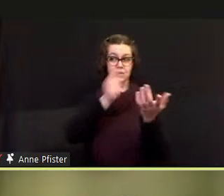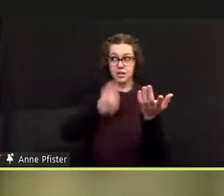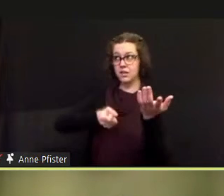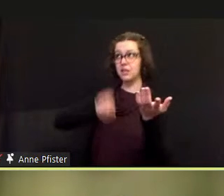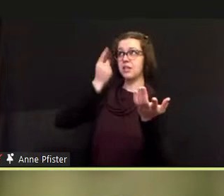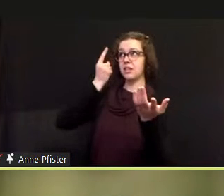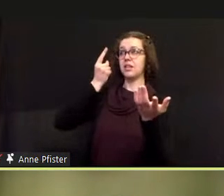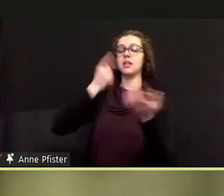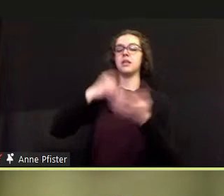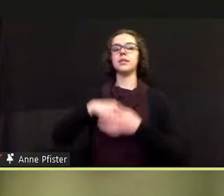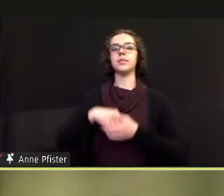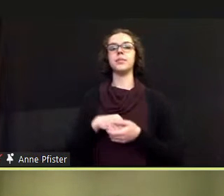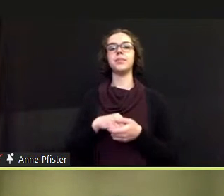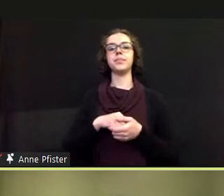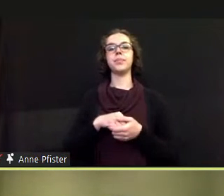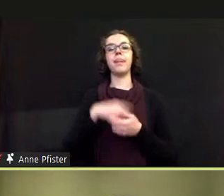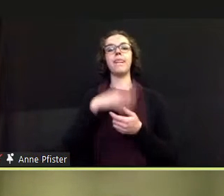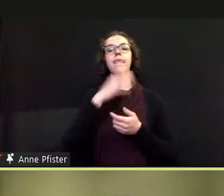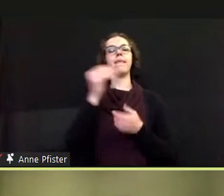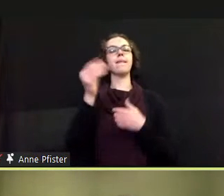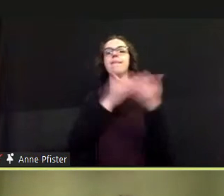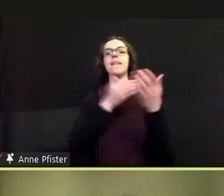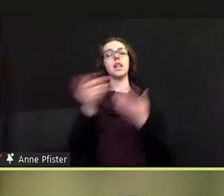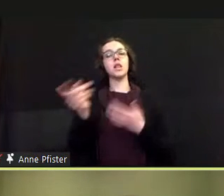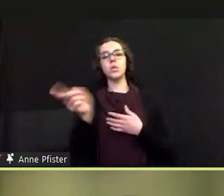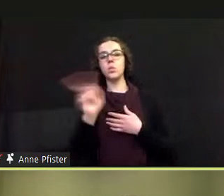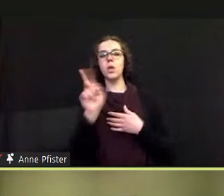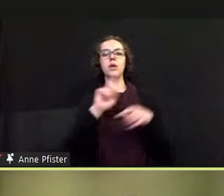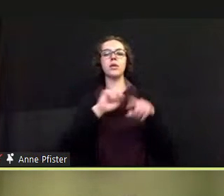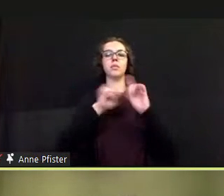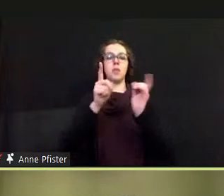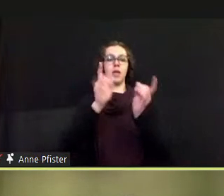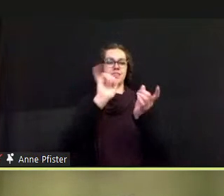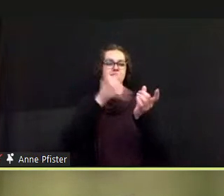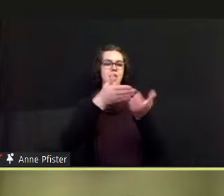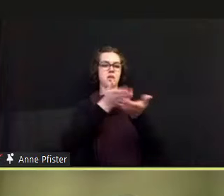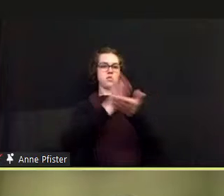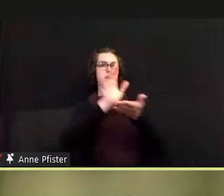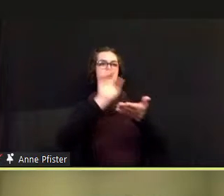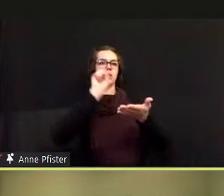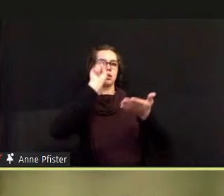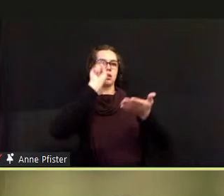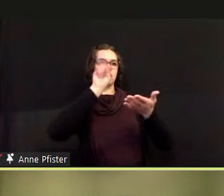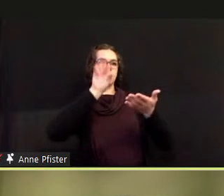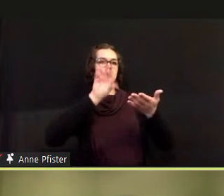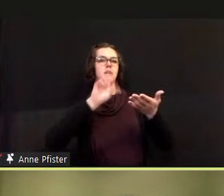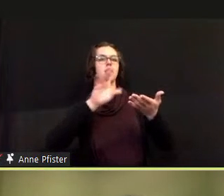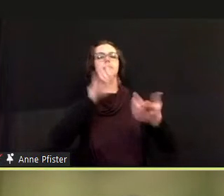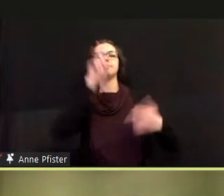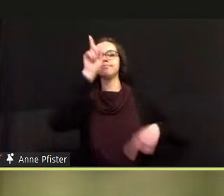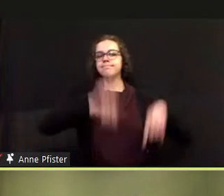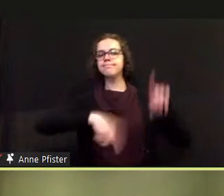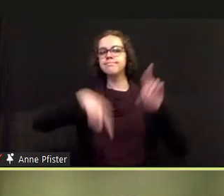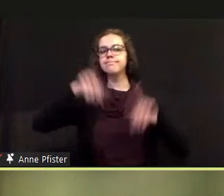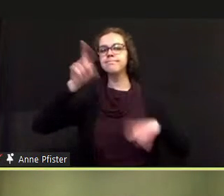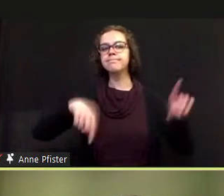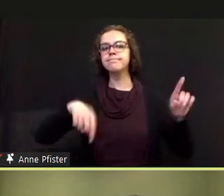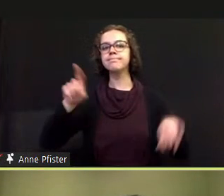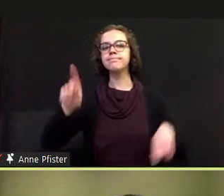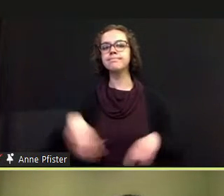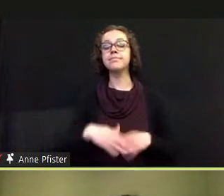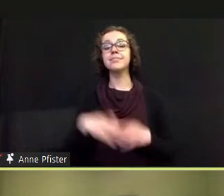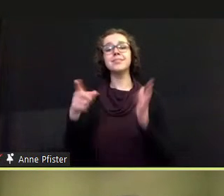across jurisdictions, the waivers vary quite significantly. Some waivers are so complicated that they're